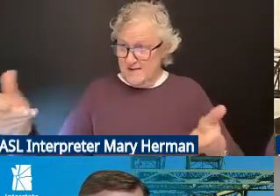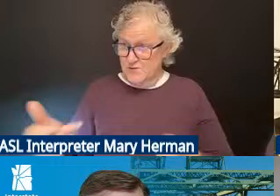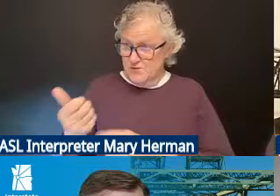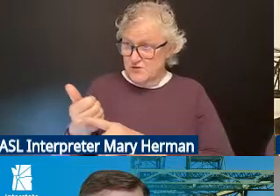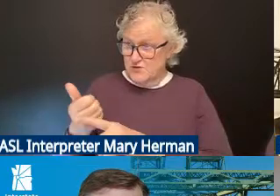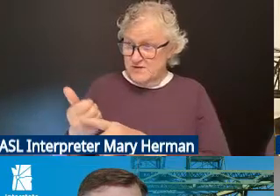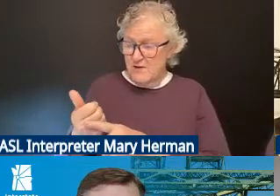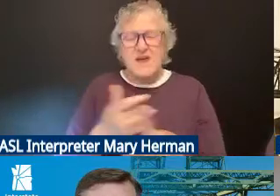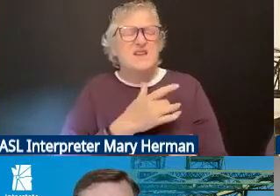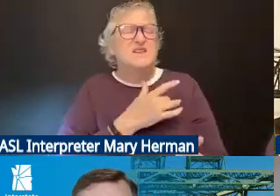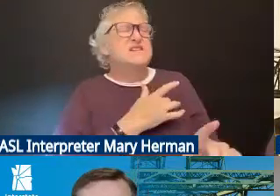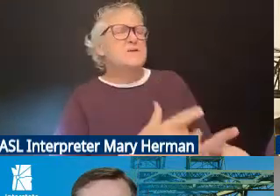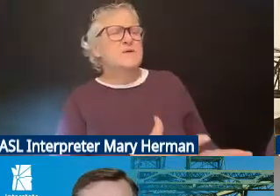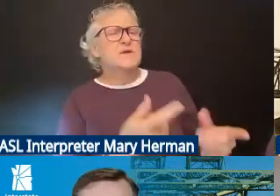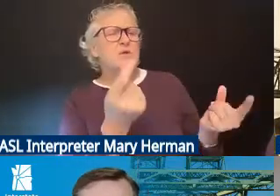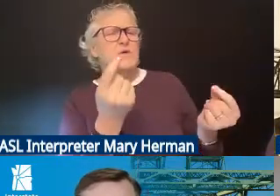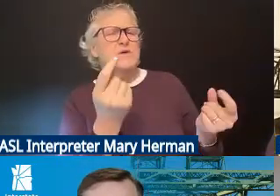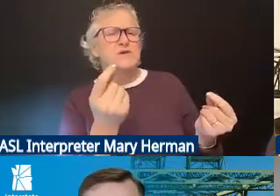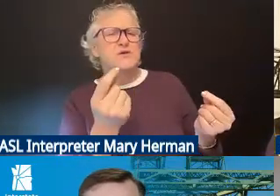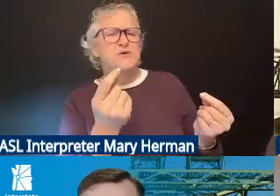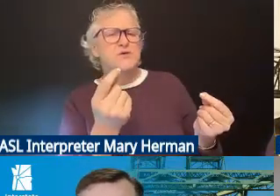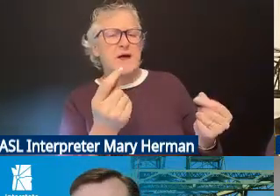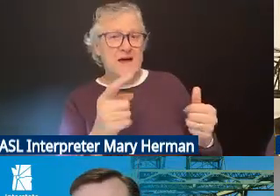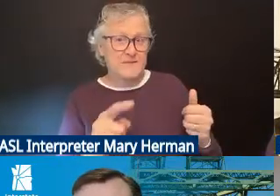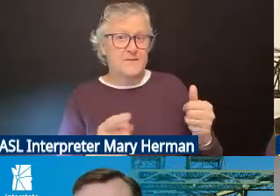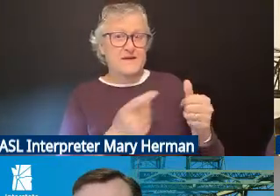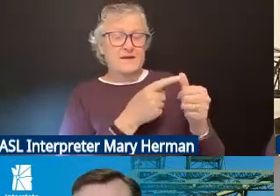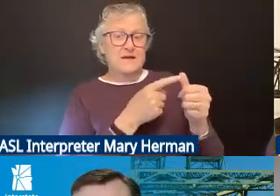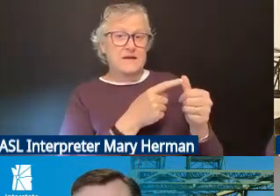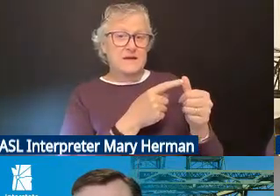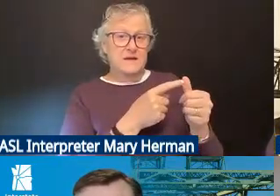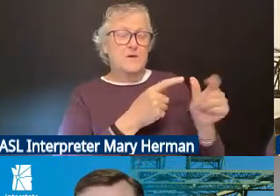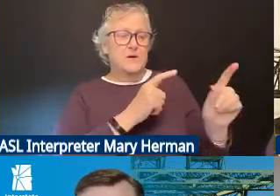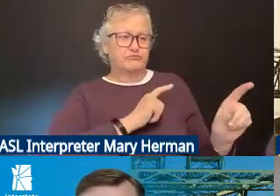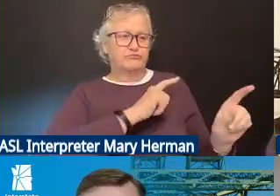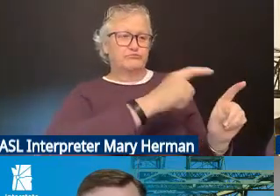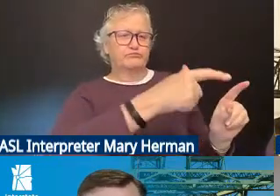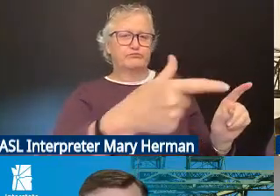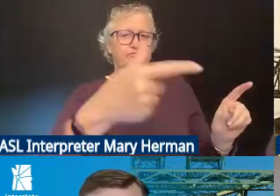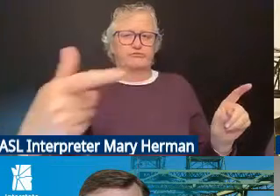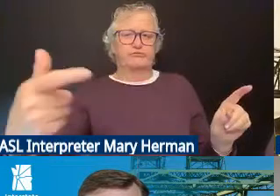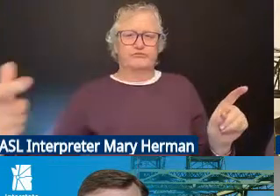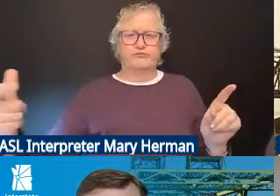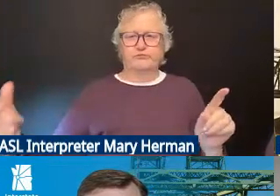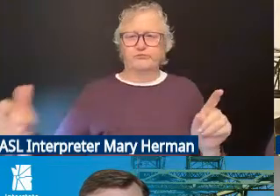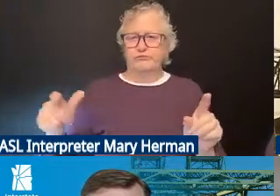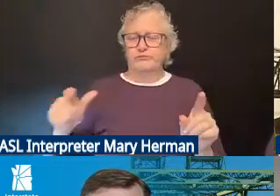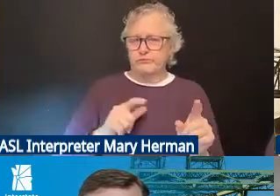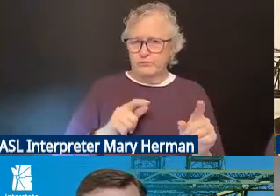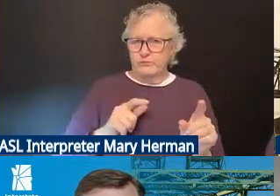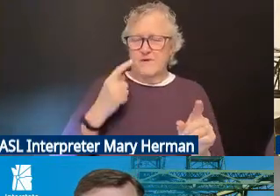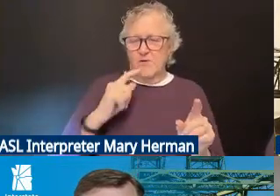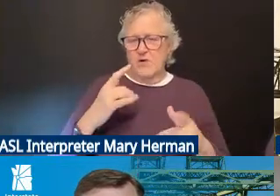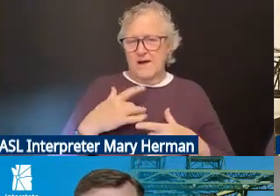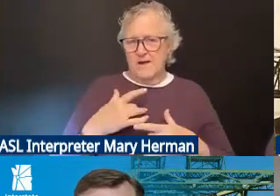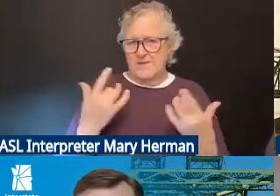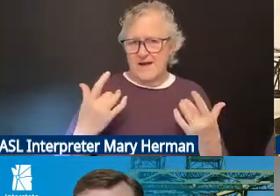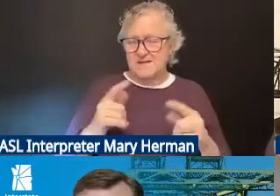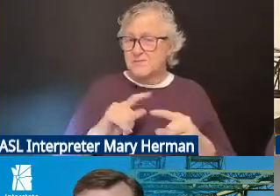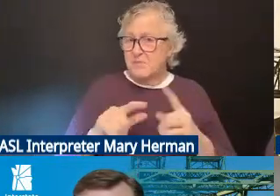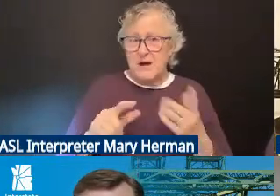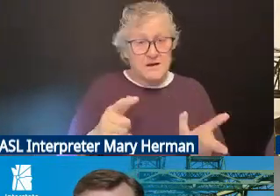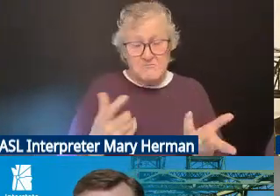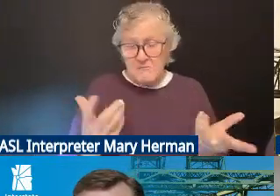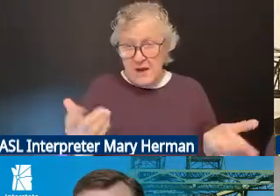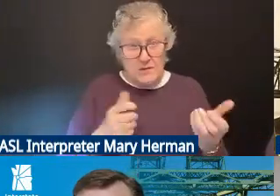is we do a round robin at the very beginning for each member of the ESG, just a few minutes for updates, but we'd love to have an opportunity for